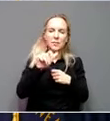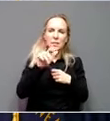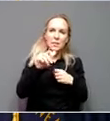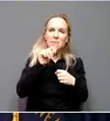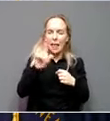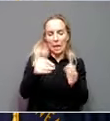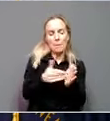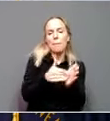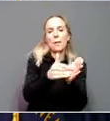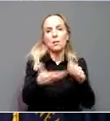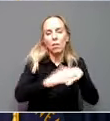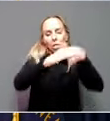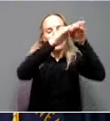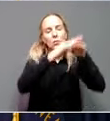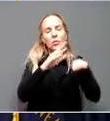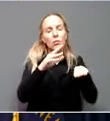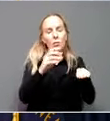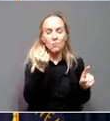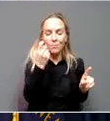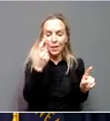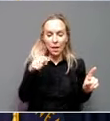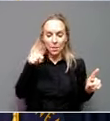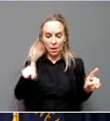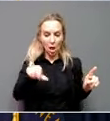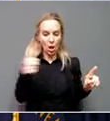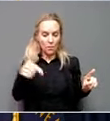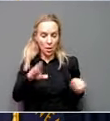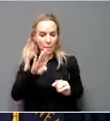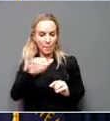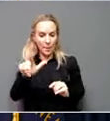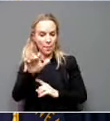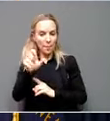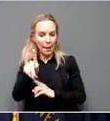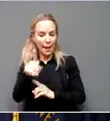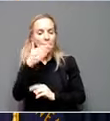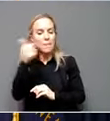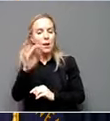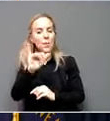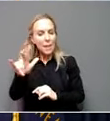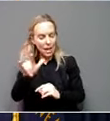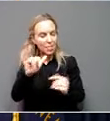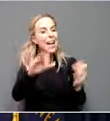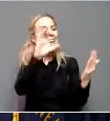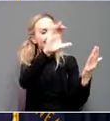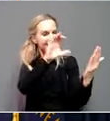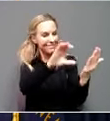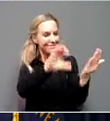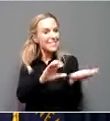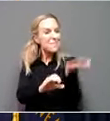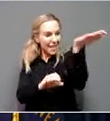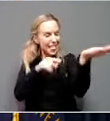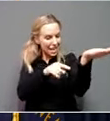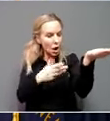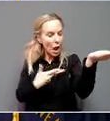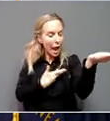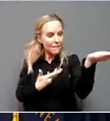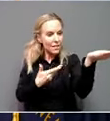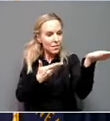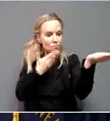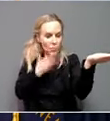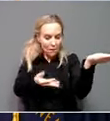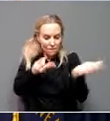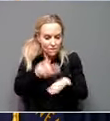that. On the Build Back Better bill, on some of its pieces, it's great that we will have funding. The challenge of building out, say, the